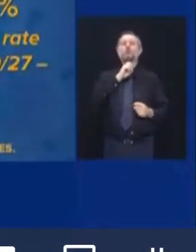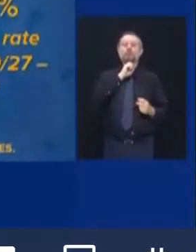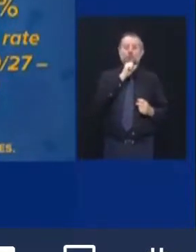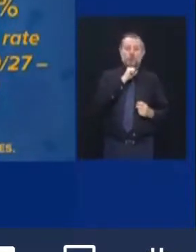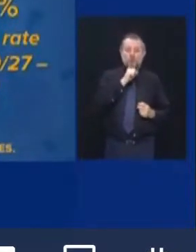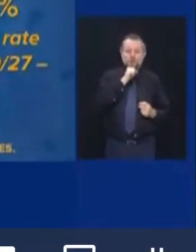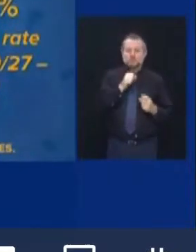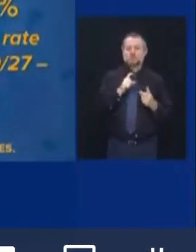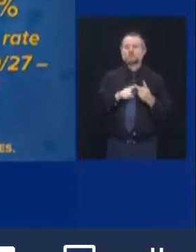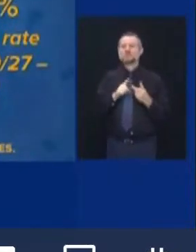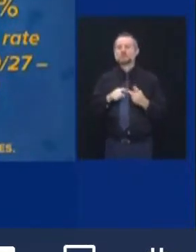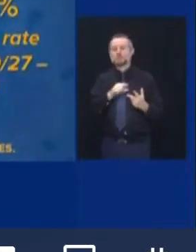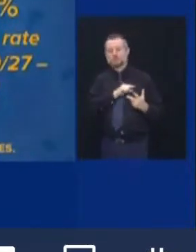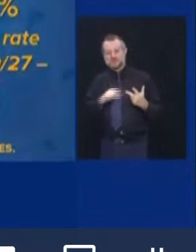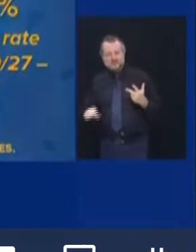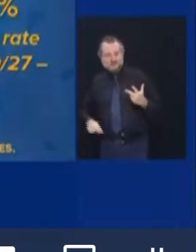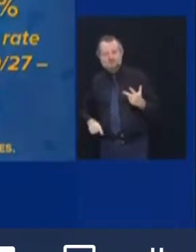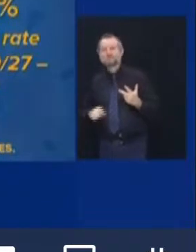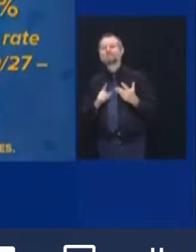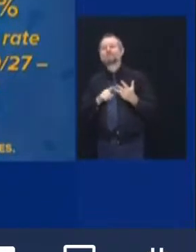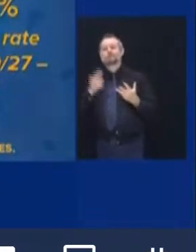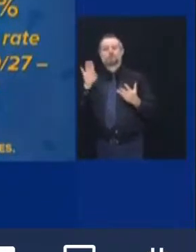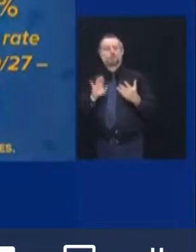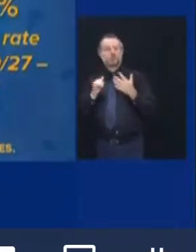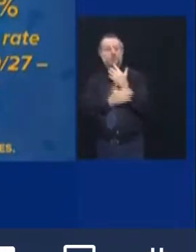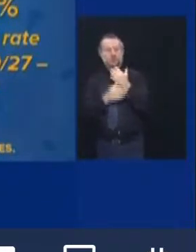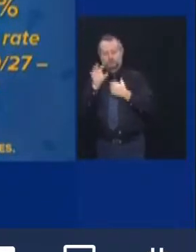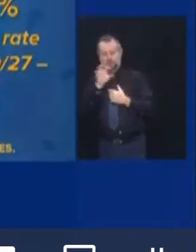The targeting and the more restrictive